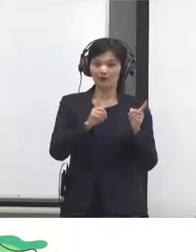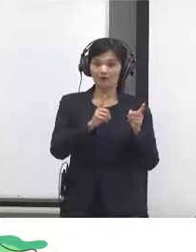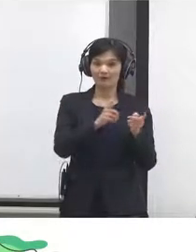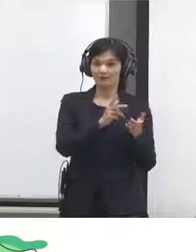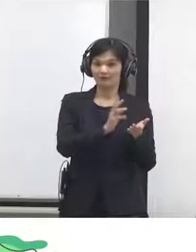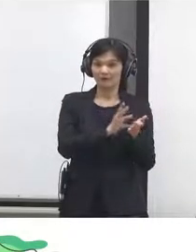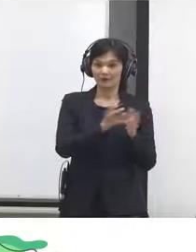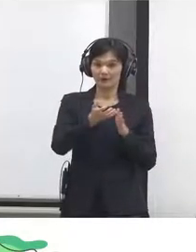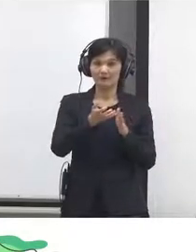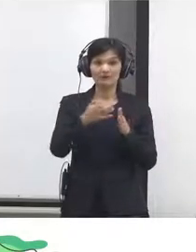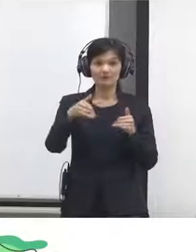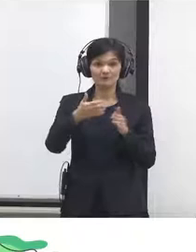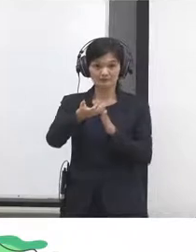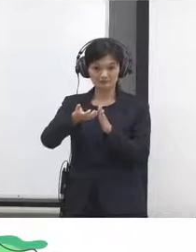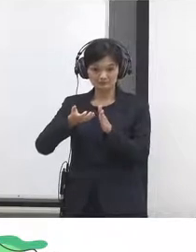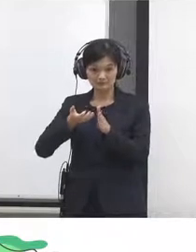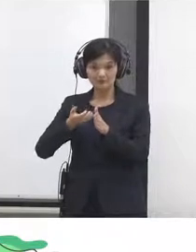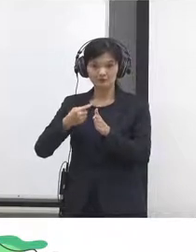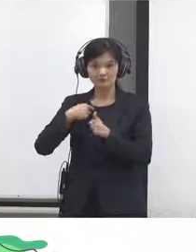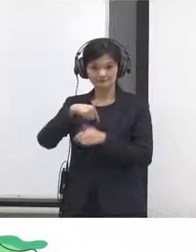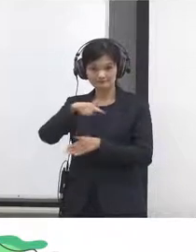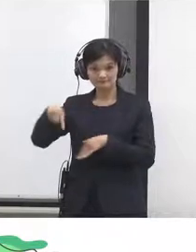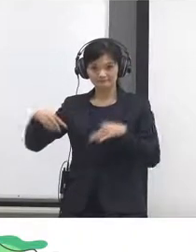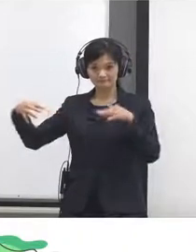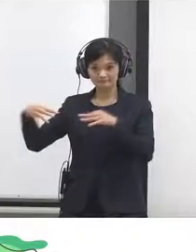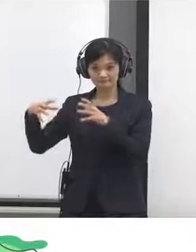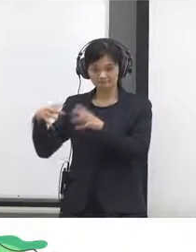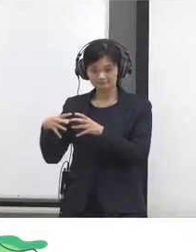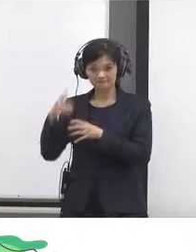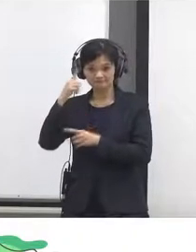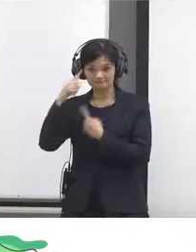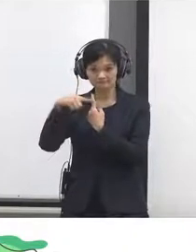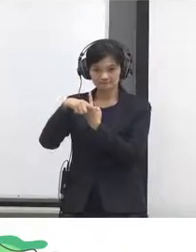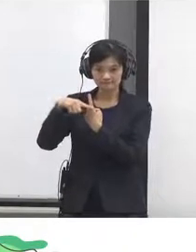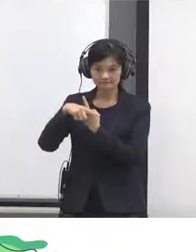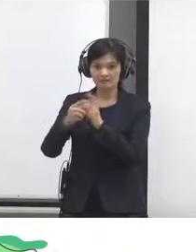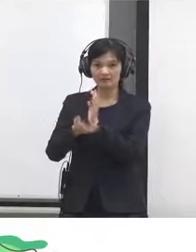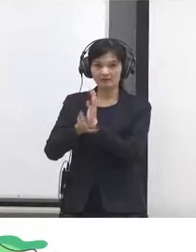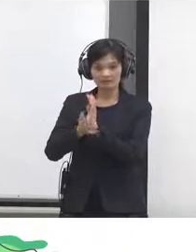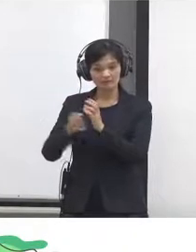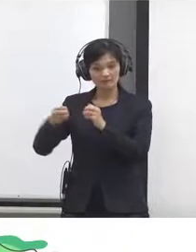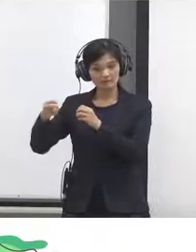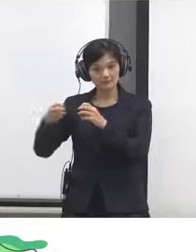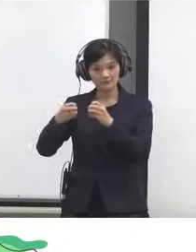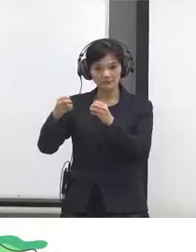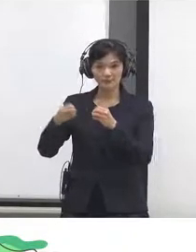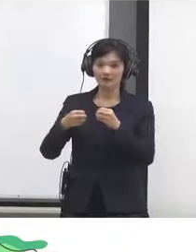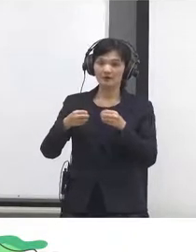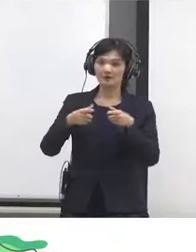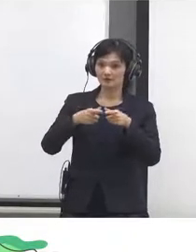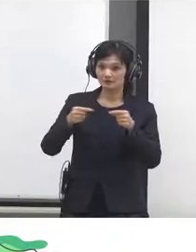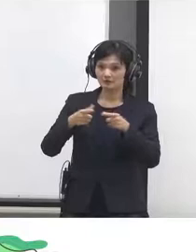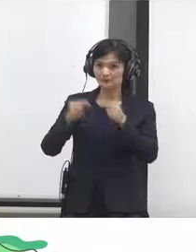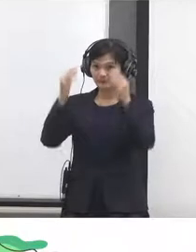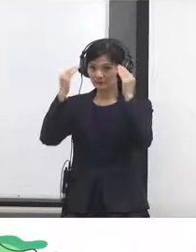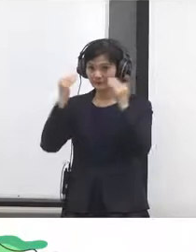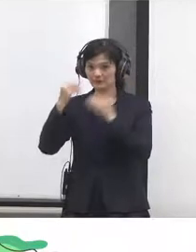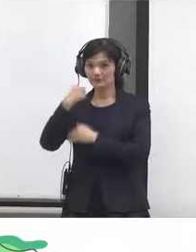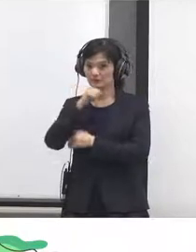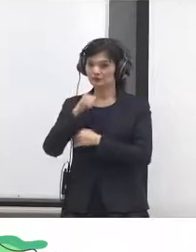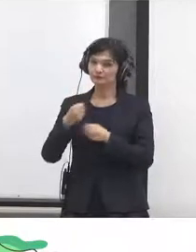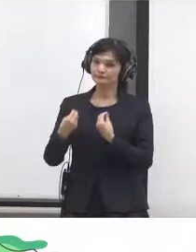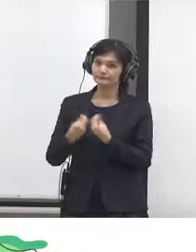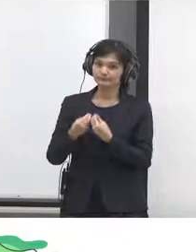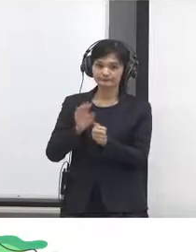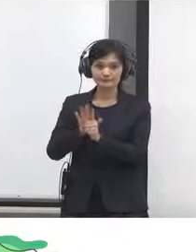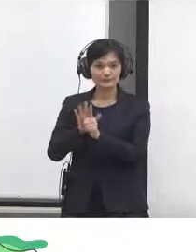the chatting, I talked to the women and girls in the event, and then realized that, for